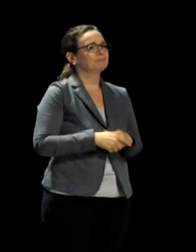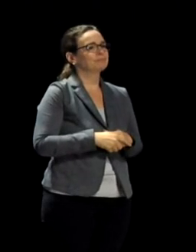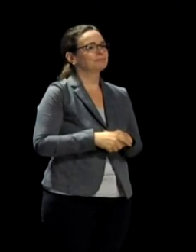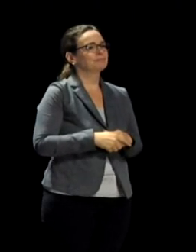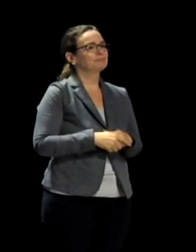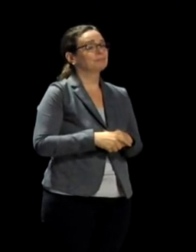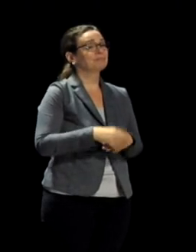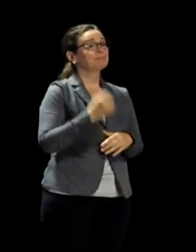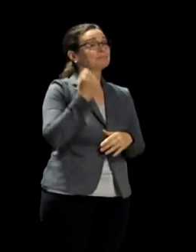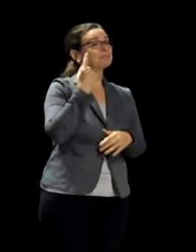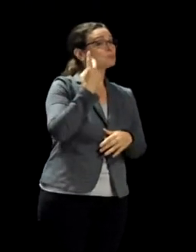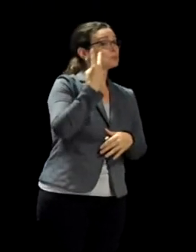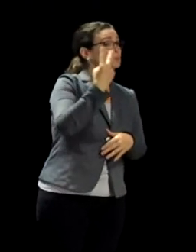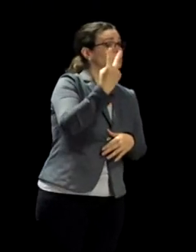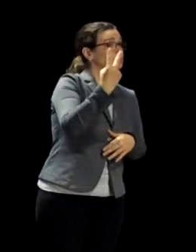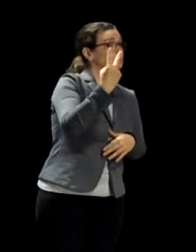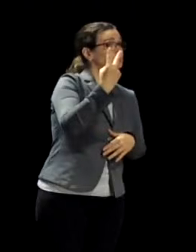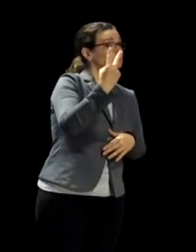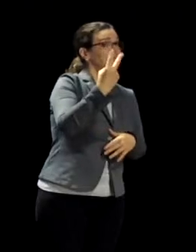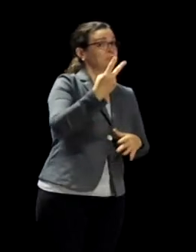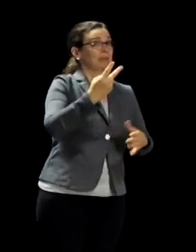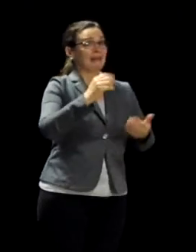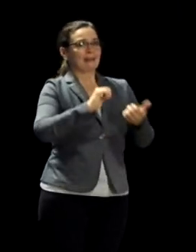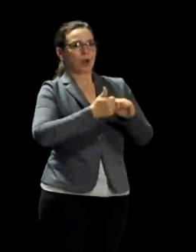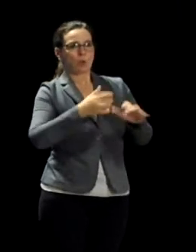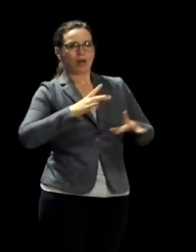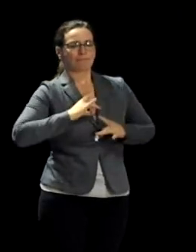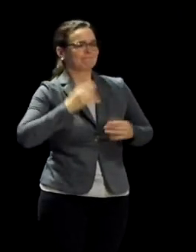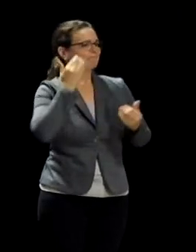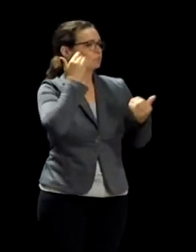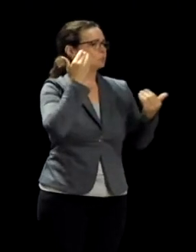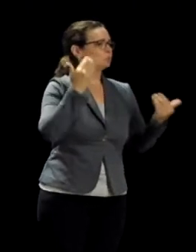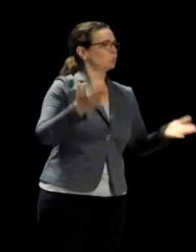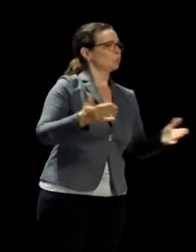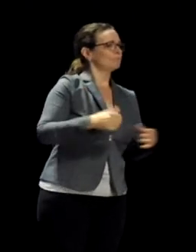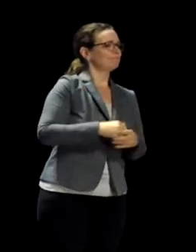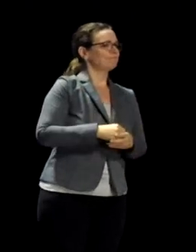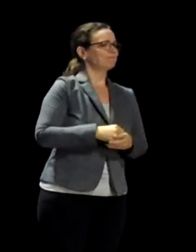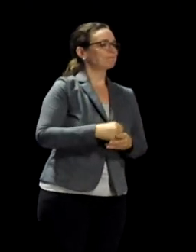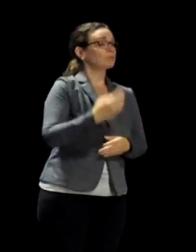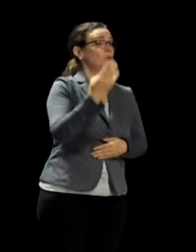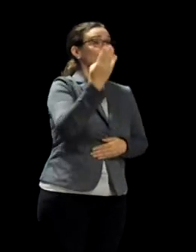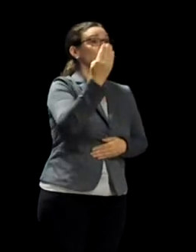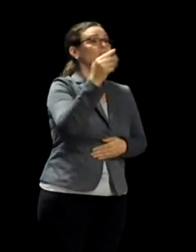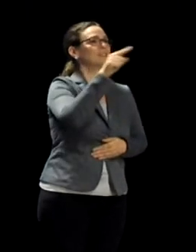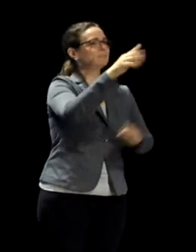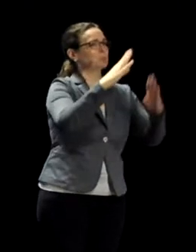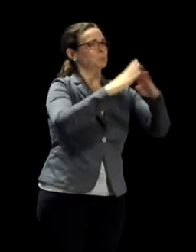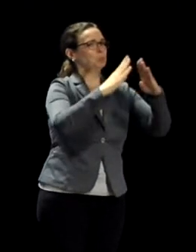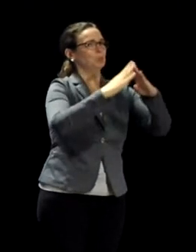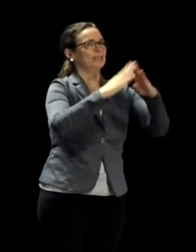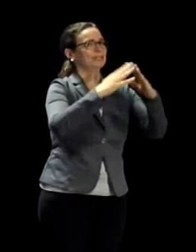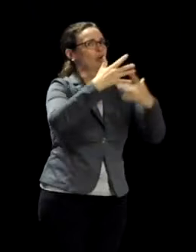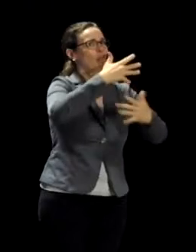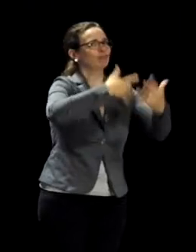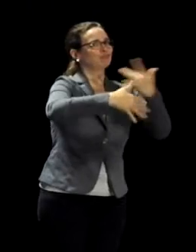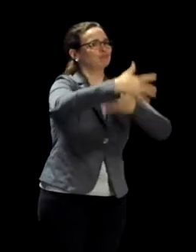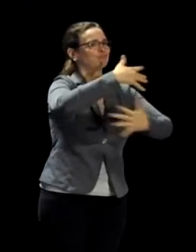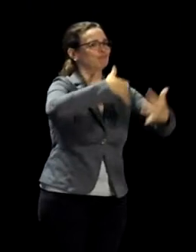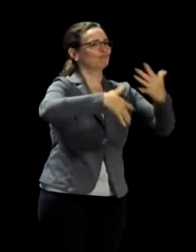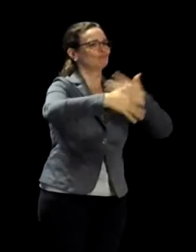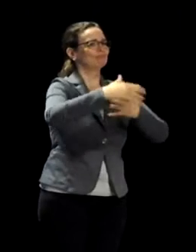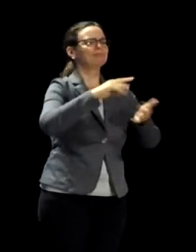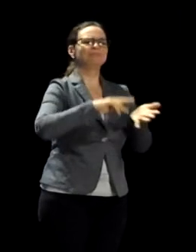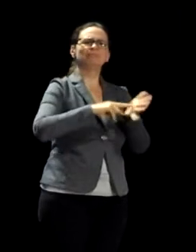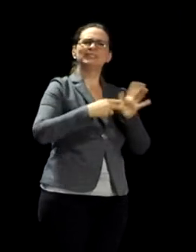still contact tracing 14 from the community. Just to reiterate what this means, community transmission